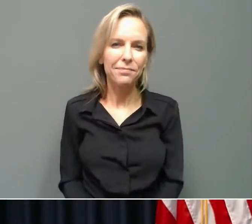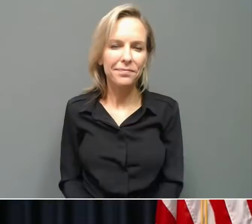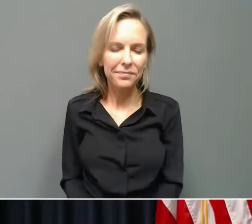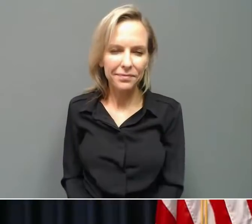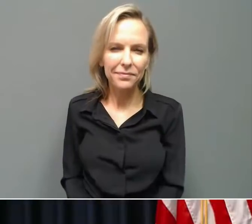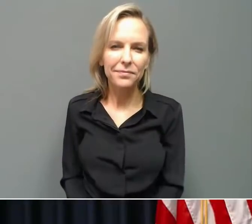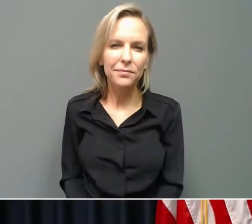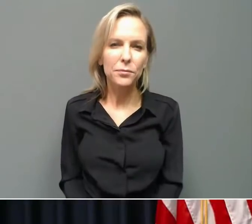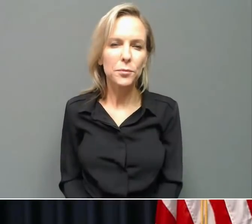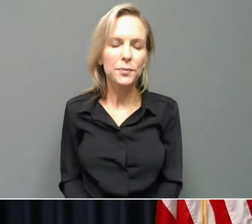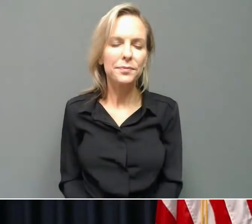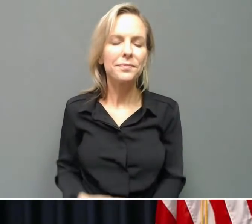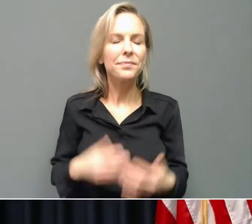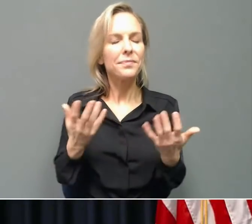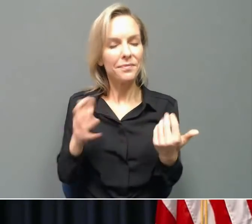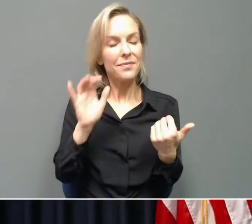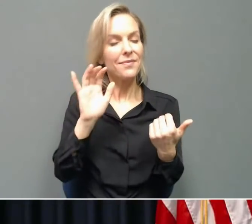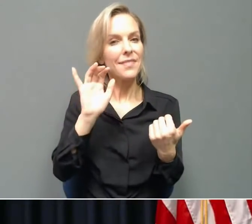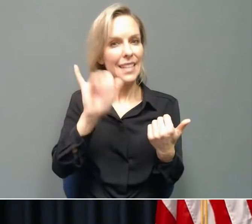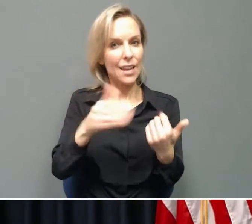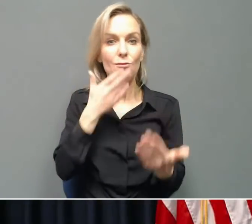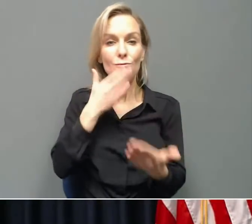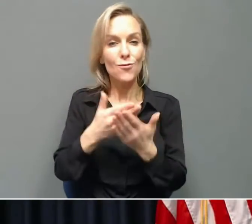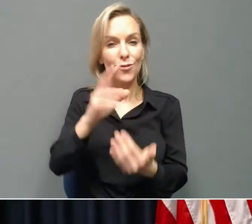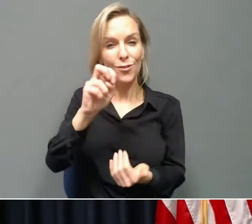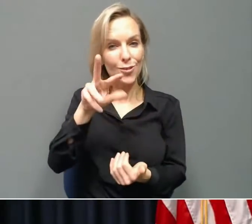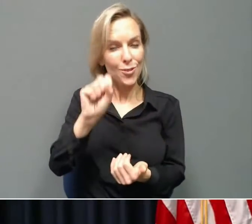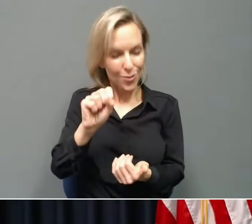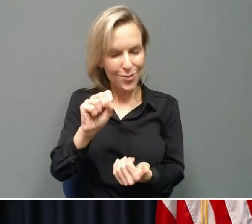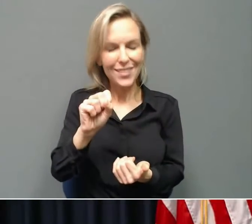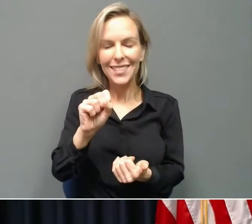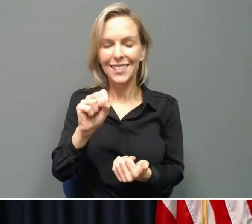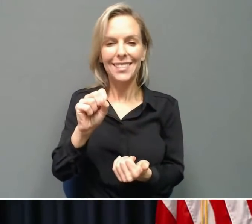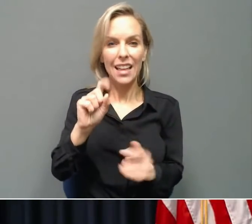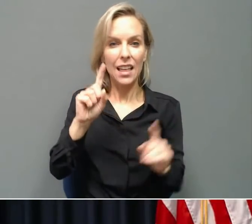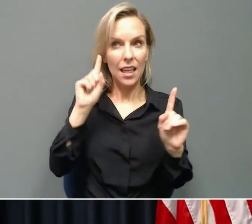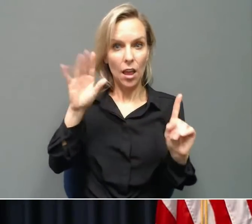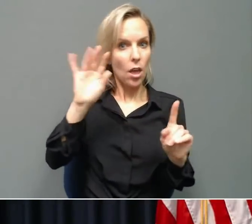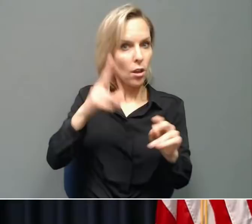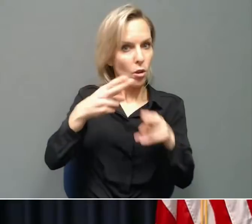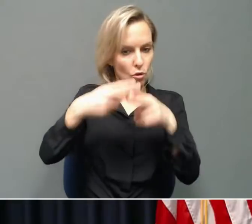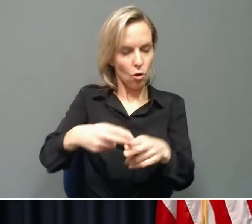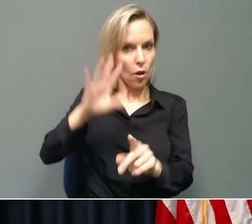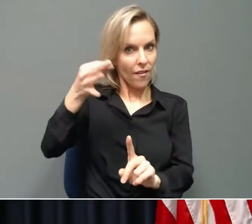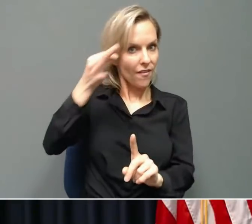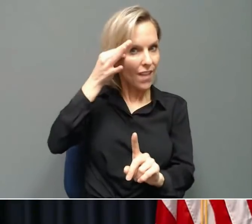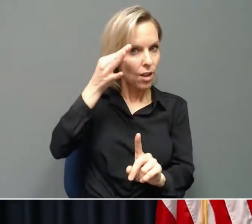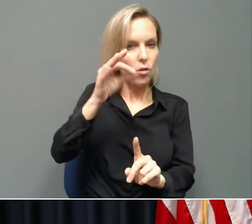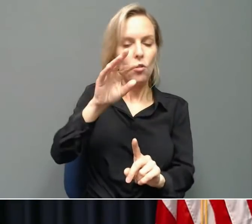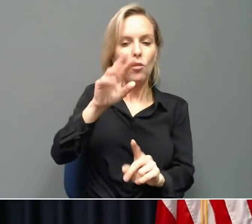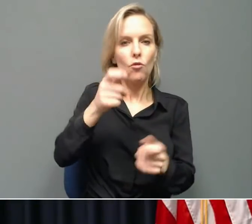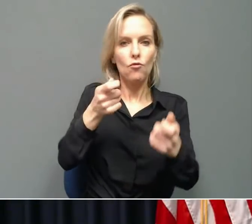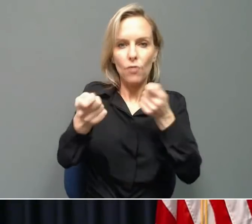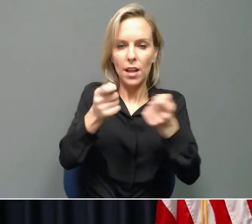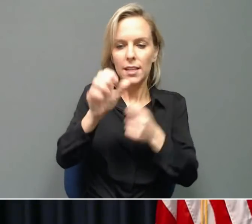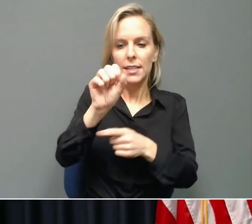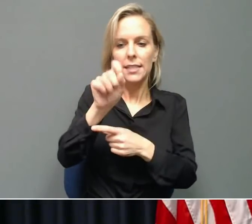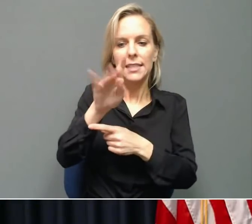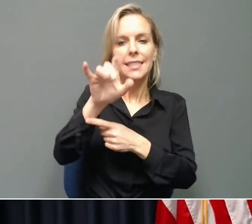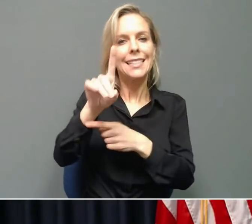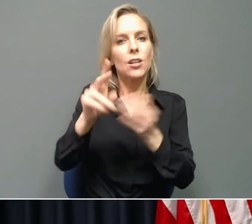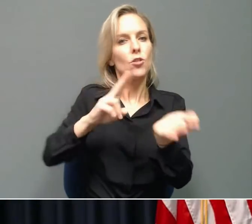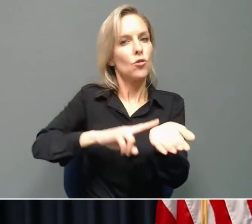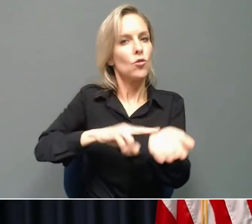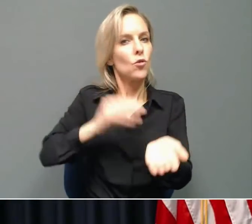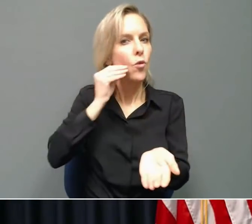All right, so that is good news, again, on those federally regulated skilled nursing homes. The state's requirements